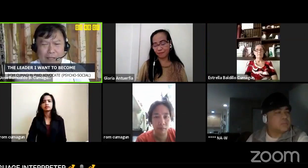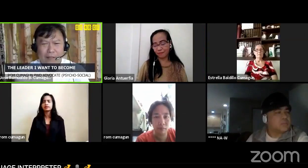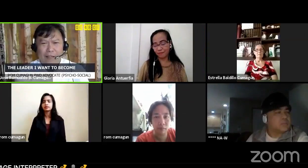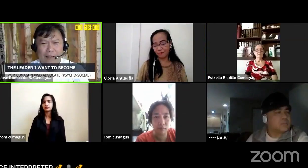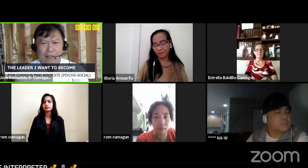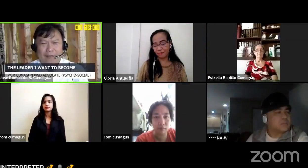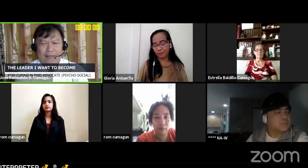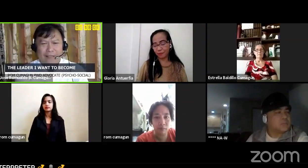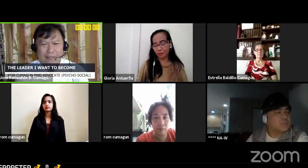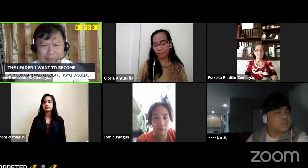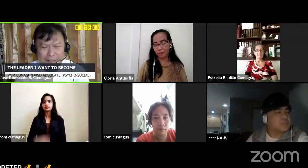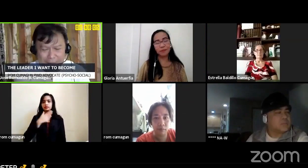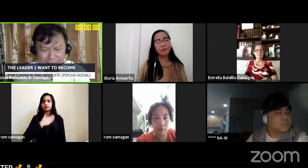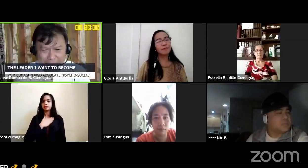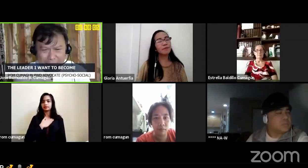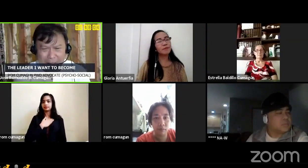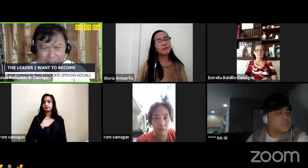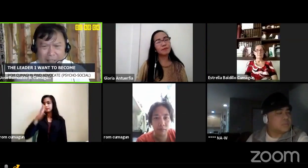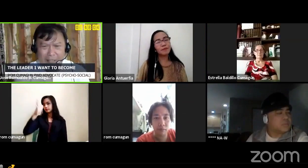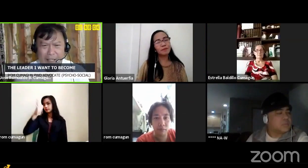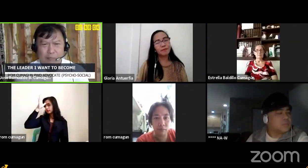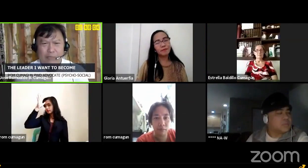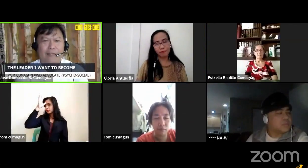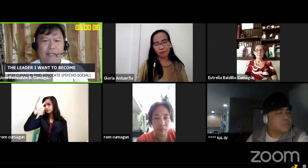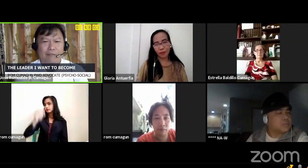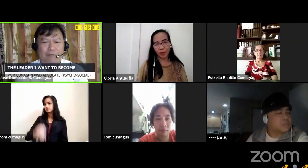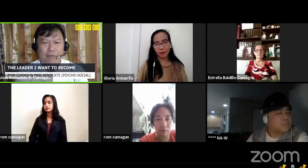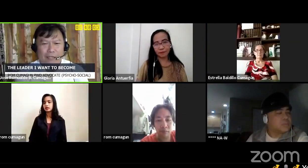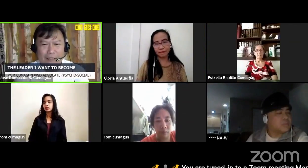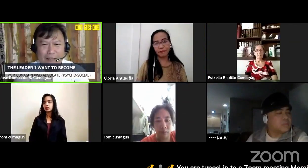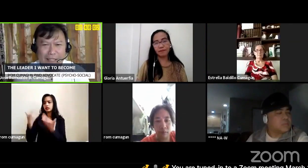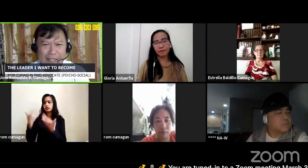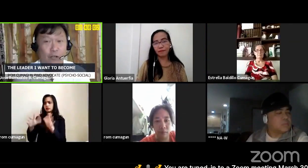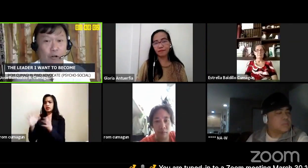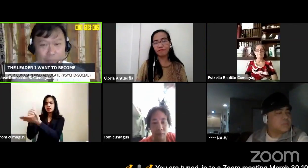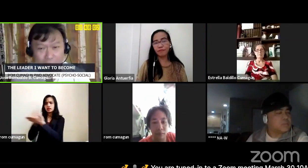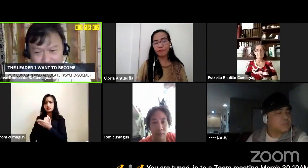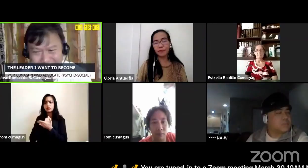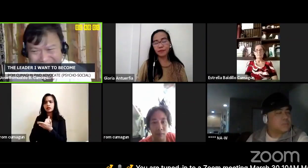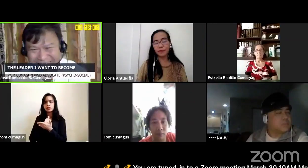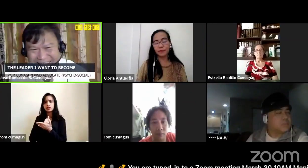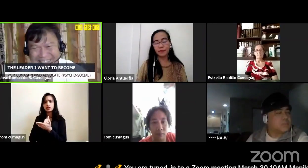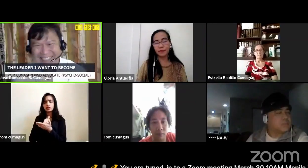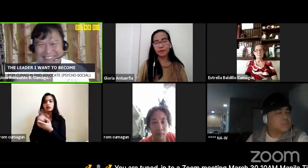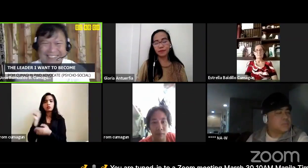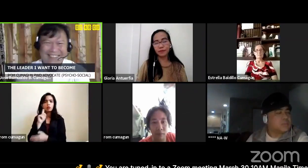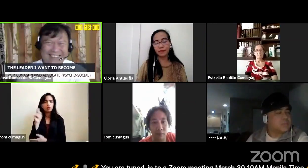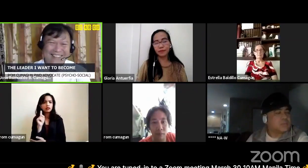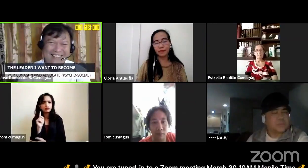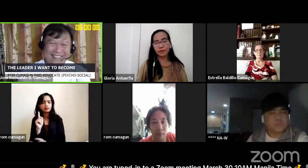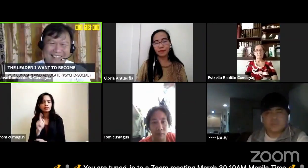And from my father, he has helped me identify in order